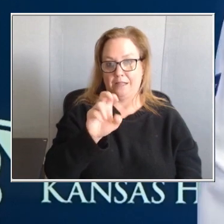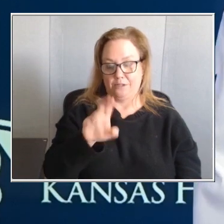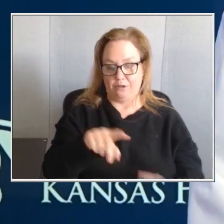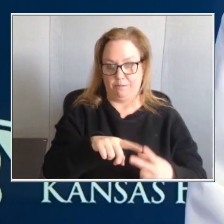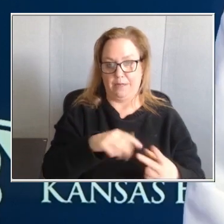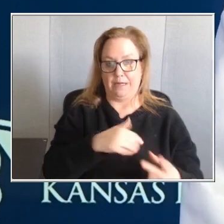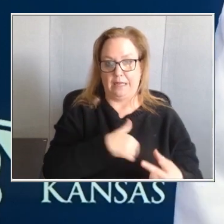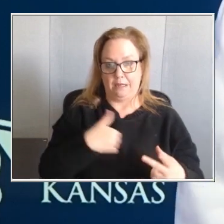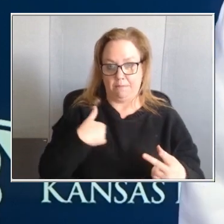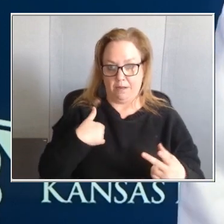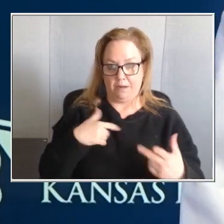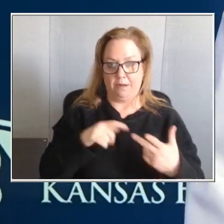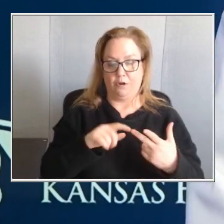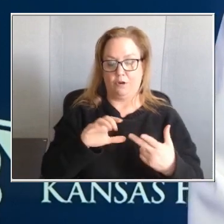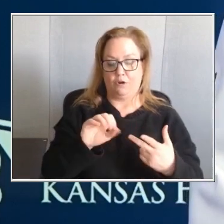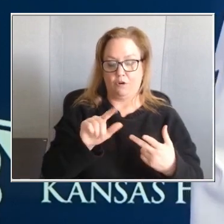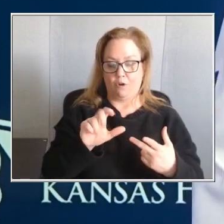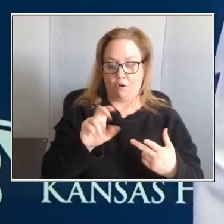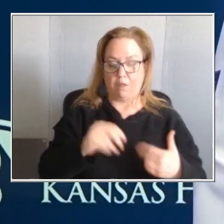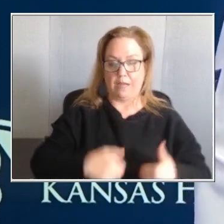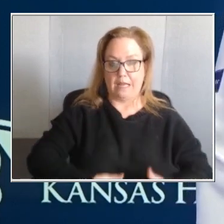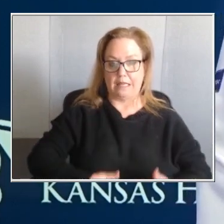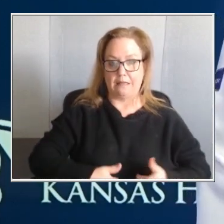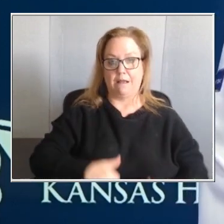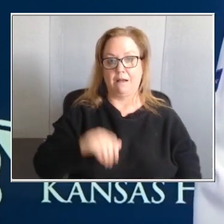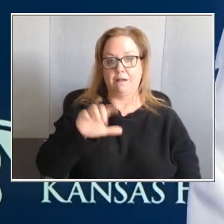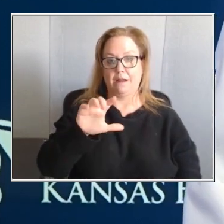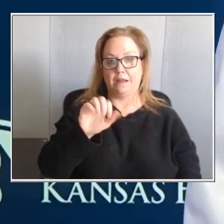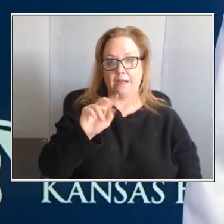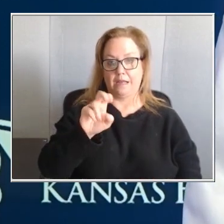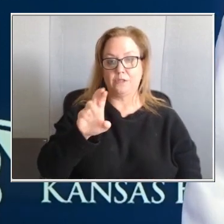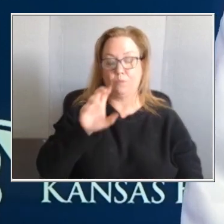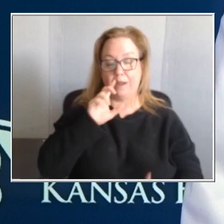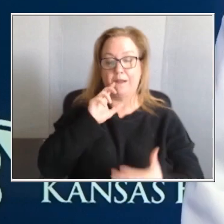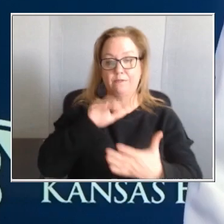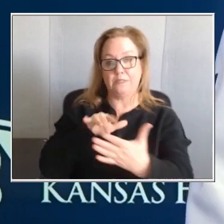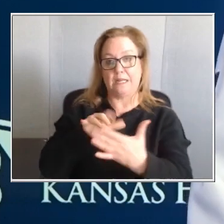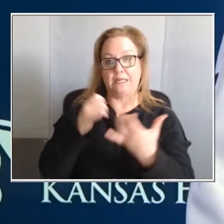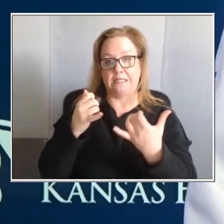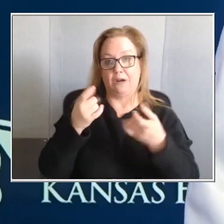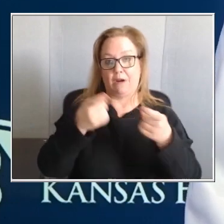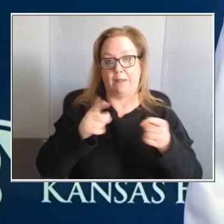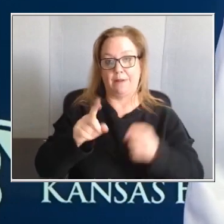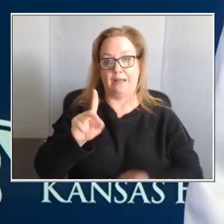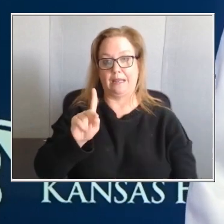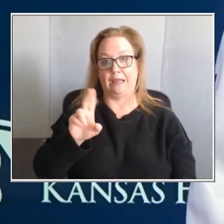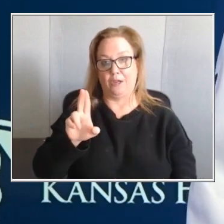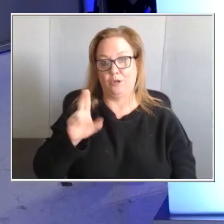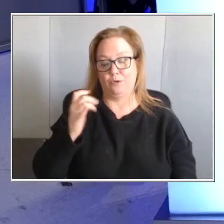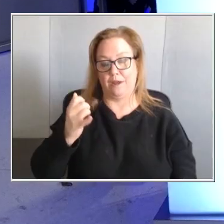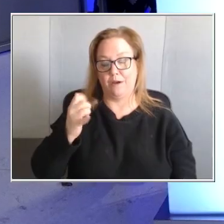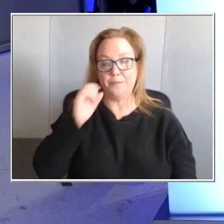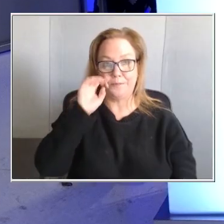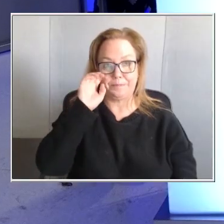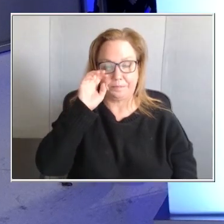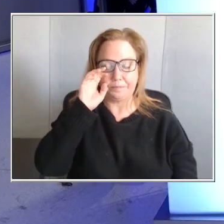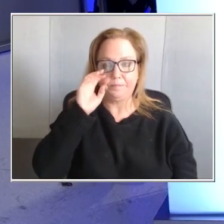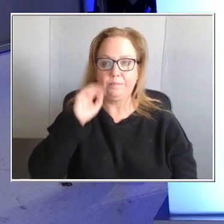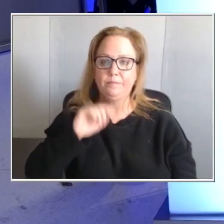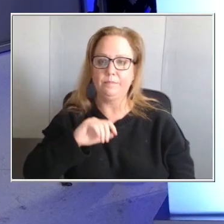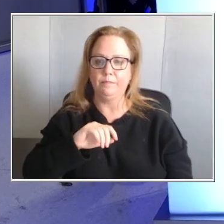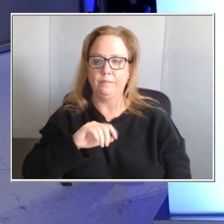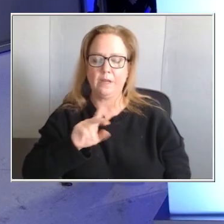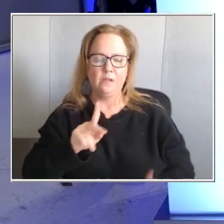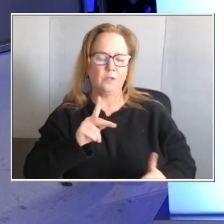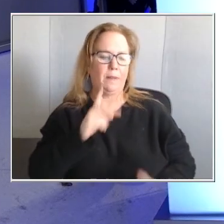colon cancer, lung cancer. And we have such clinical trials that are currently underway at the University of Kansas Cancer Center. So what do you say to people who are